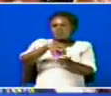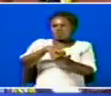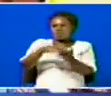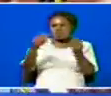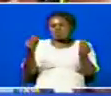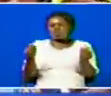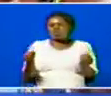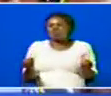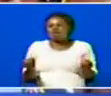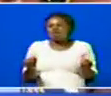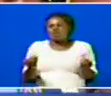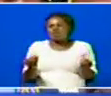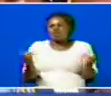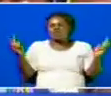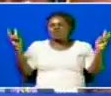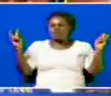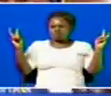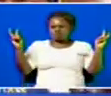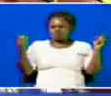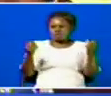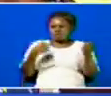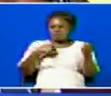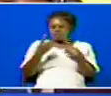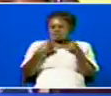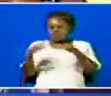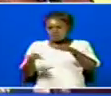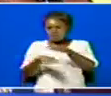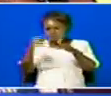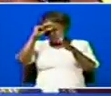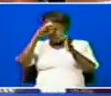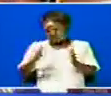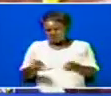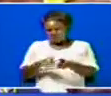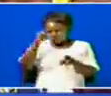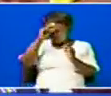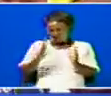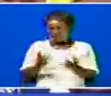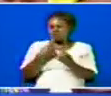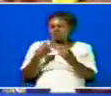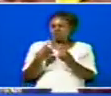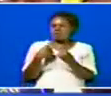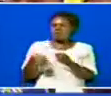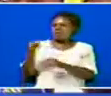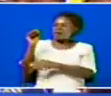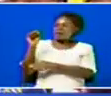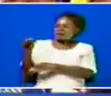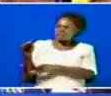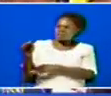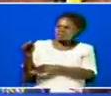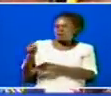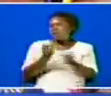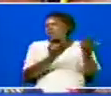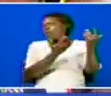kutatua hiyo jambo. Nimeweza kuongea na naibu wa governor, pia nimeweza kuongea na governor. So tunaomba,